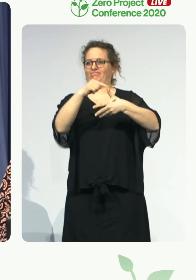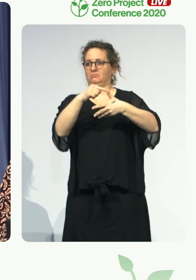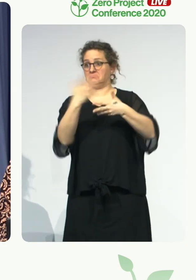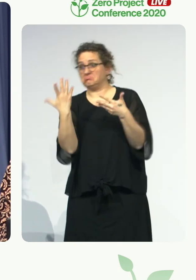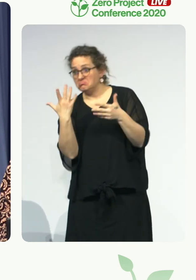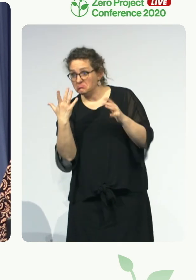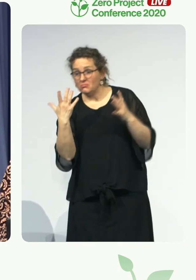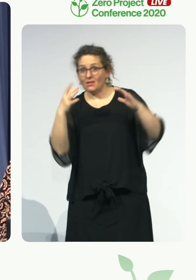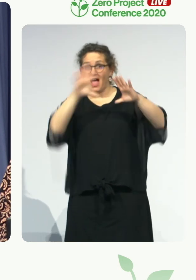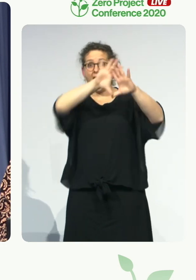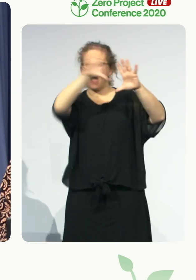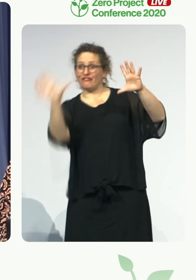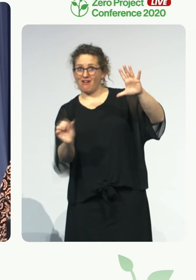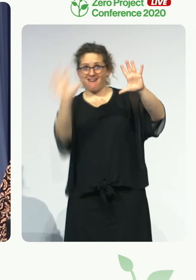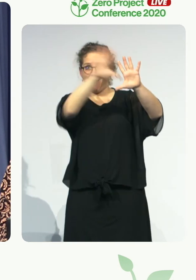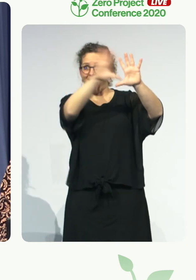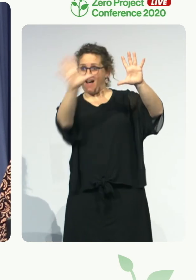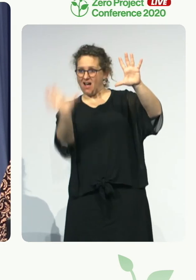Tanzania and specifically Zanzibar. Thank you.